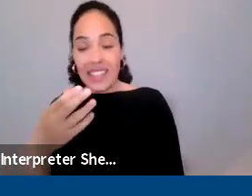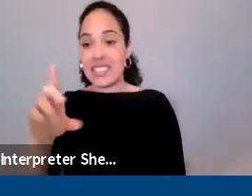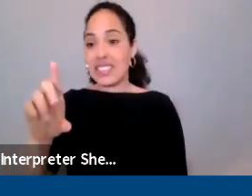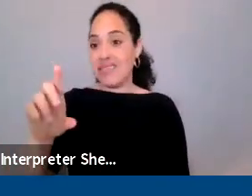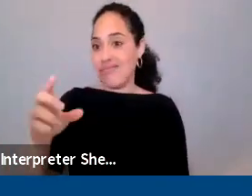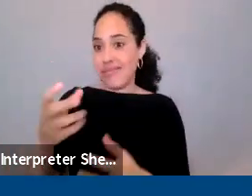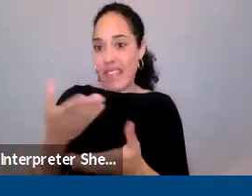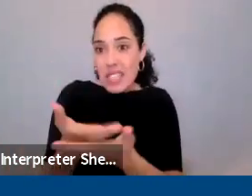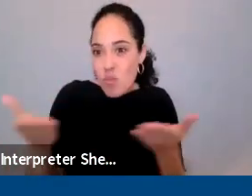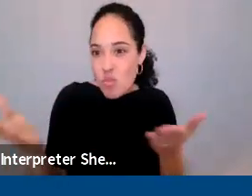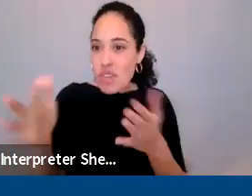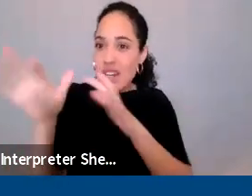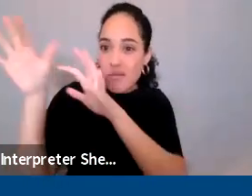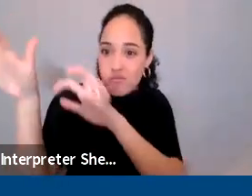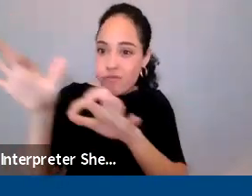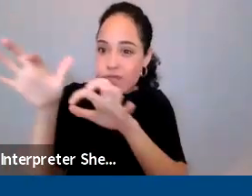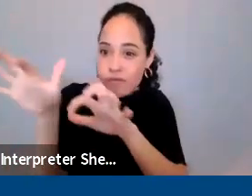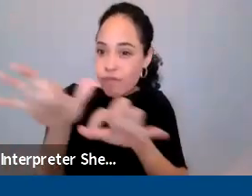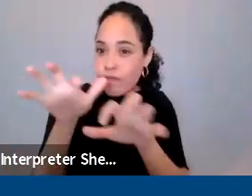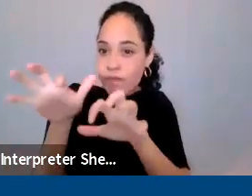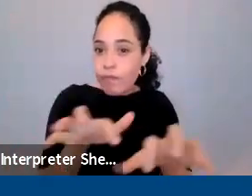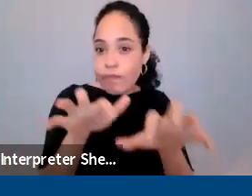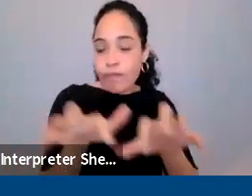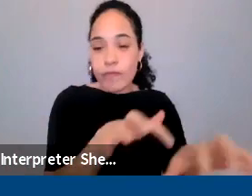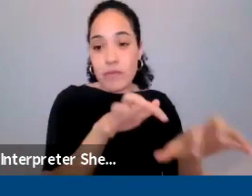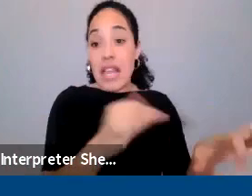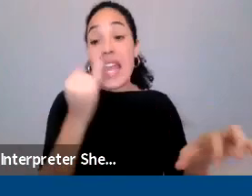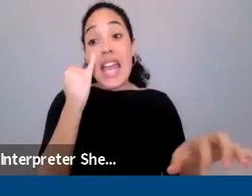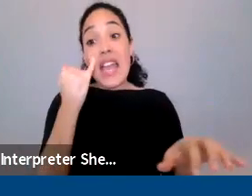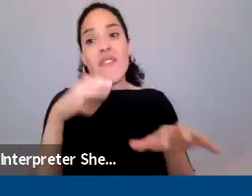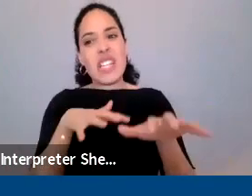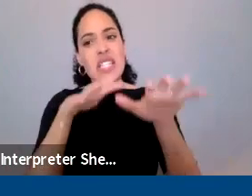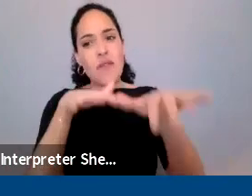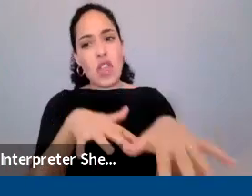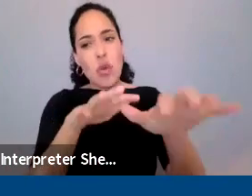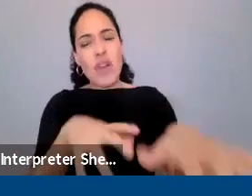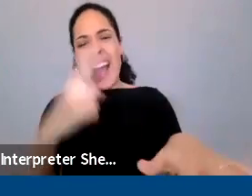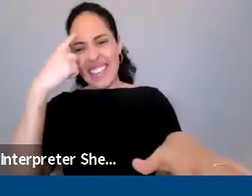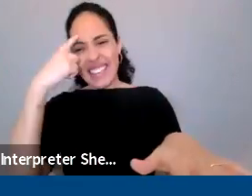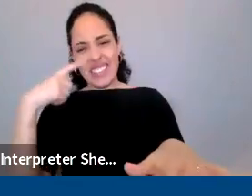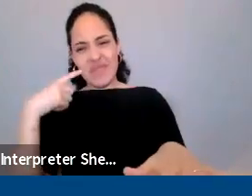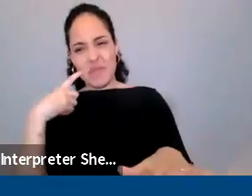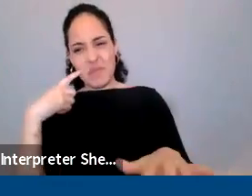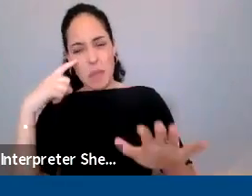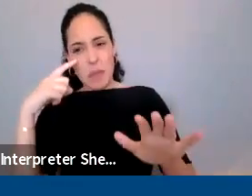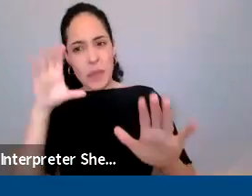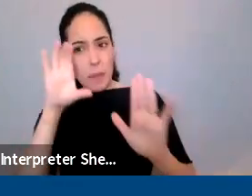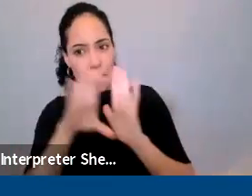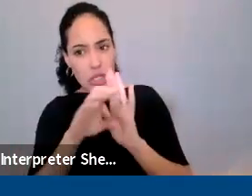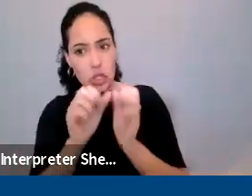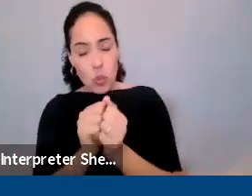downslope. If it's flowing, as I think the picture with the car, and you could see the car was moving due to